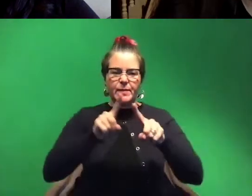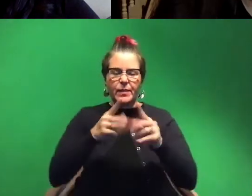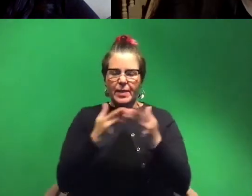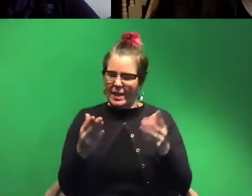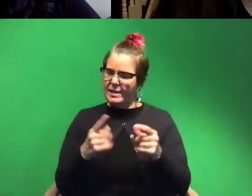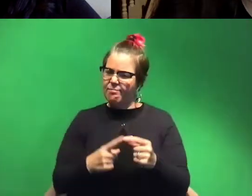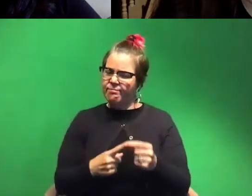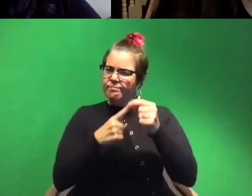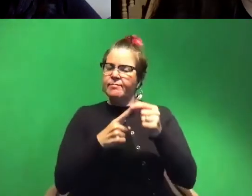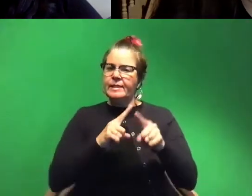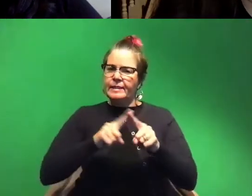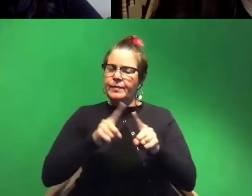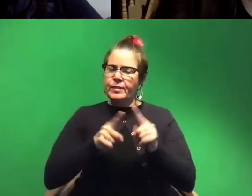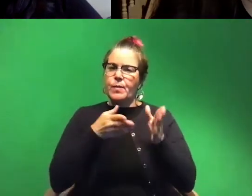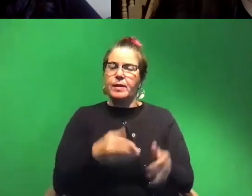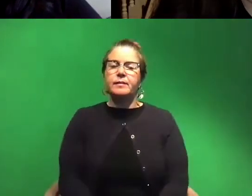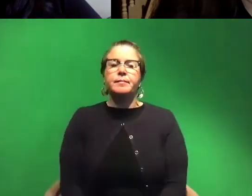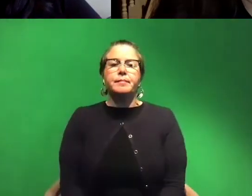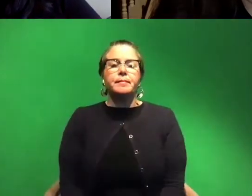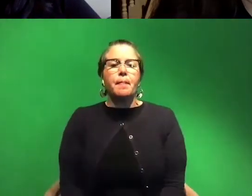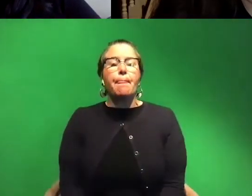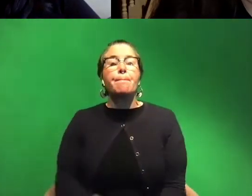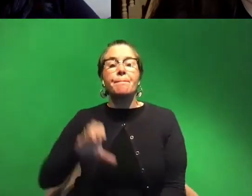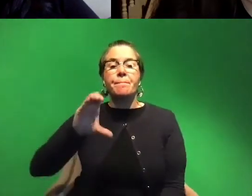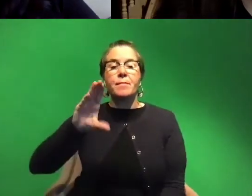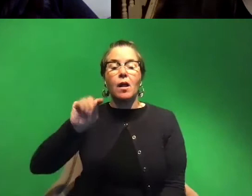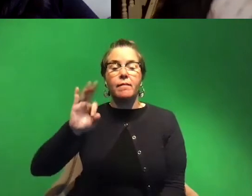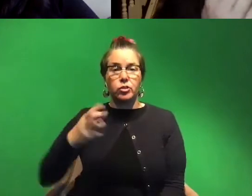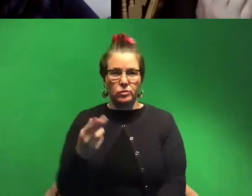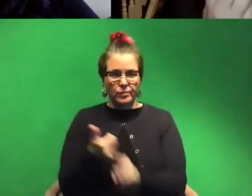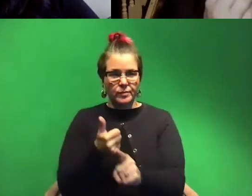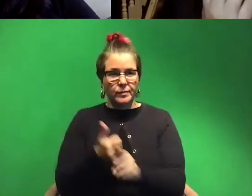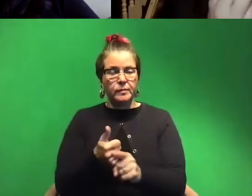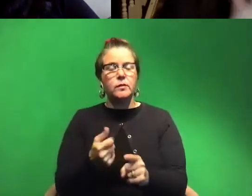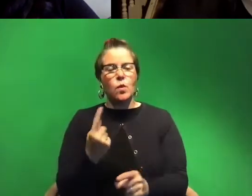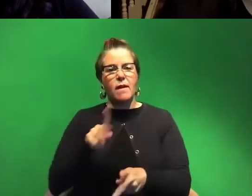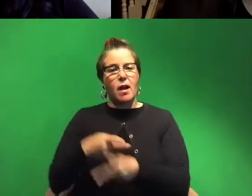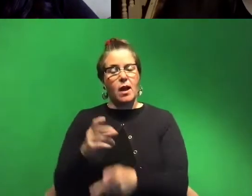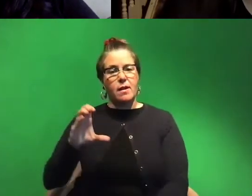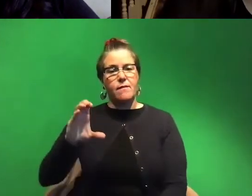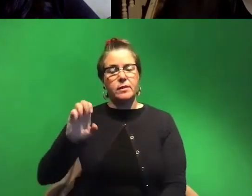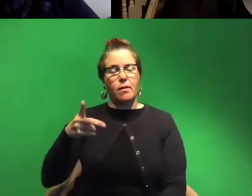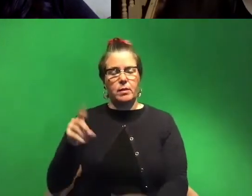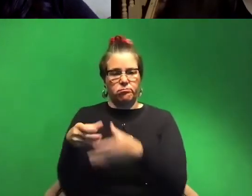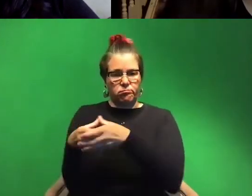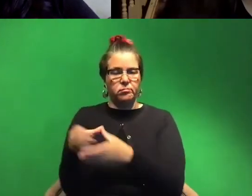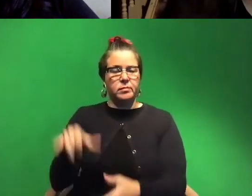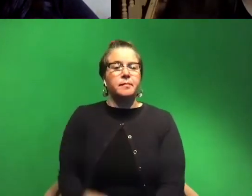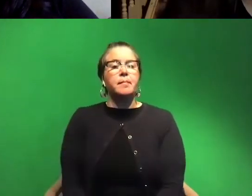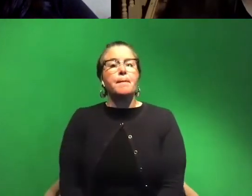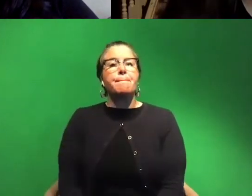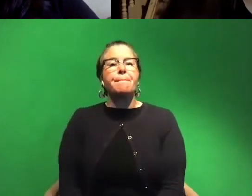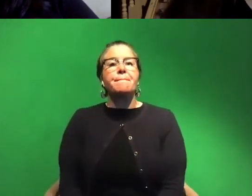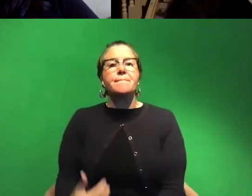unique way. And cuttlefish are one of the types of cephalopods. So they have the